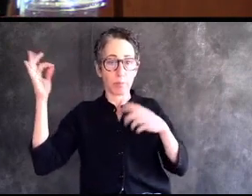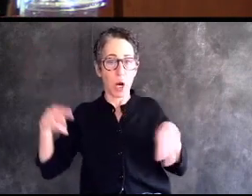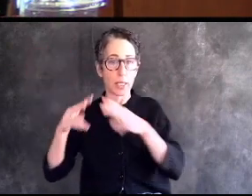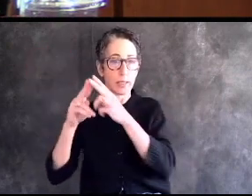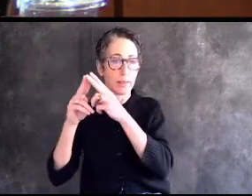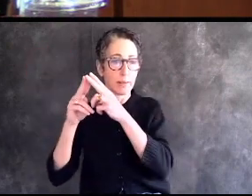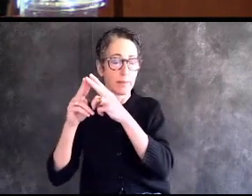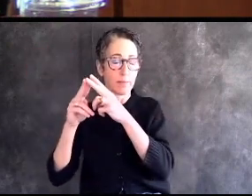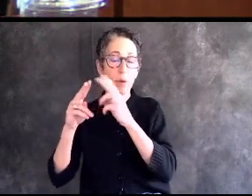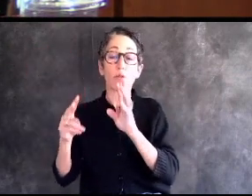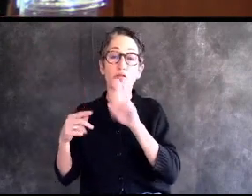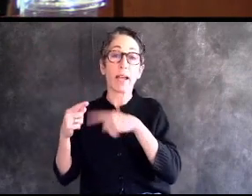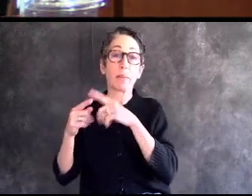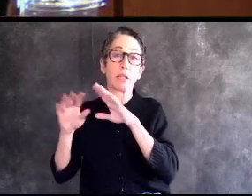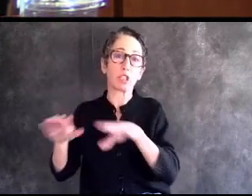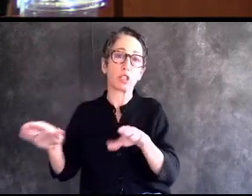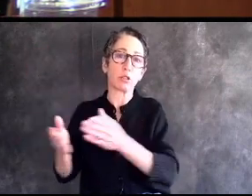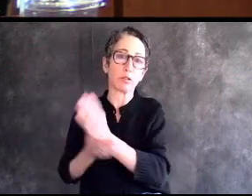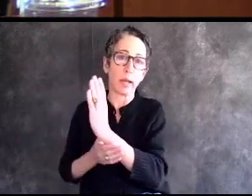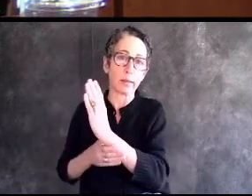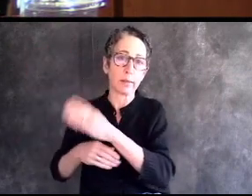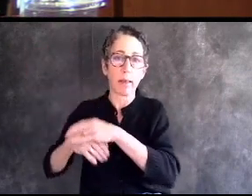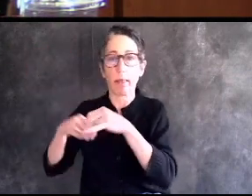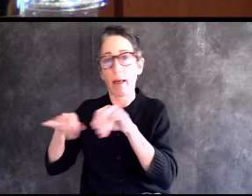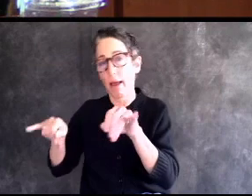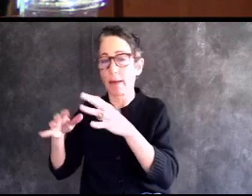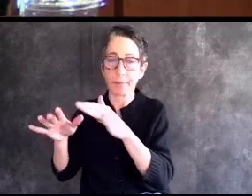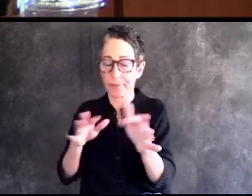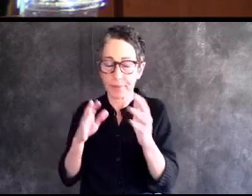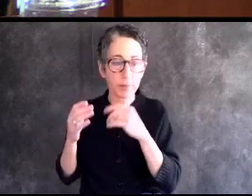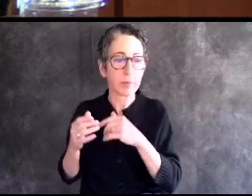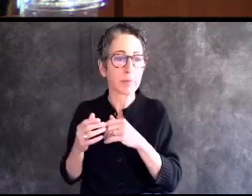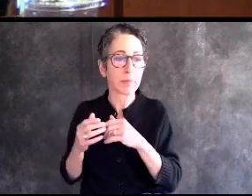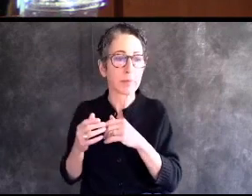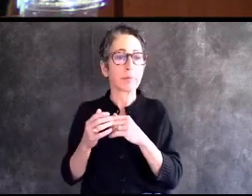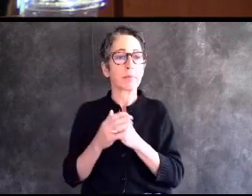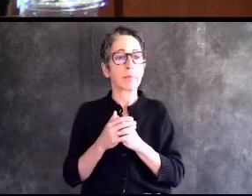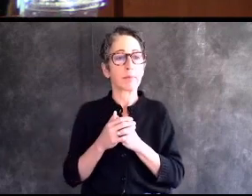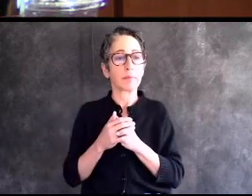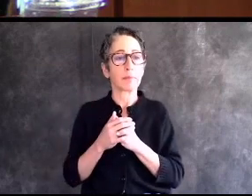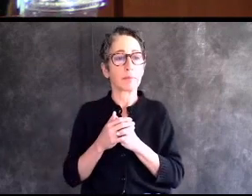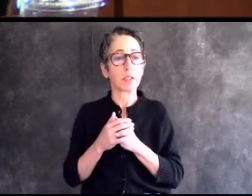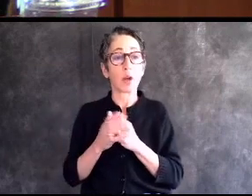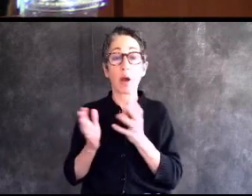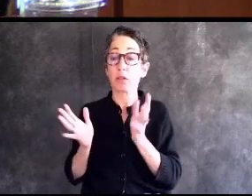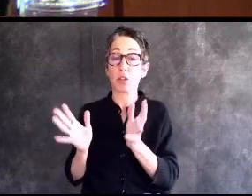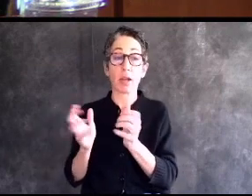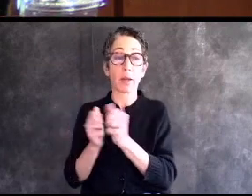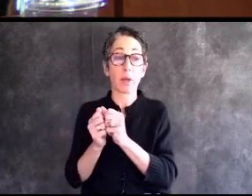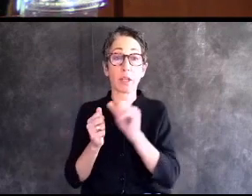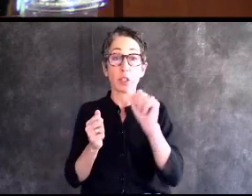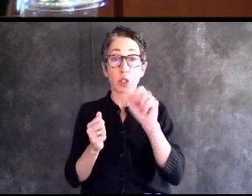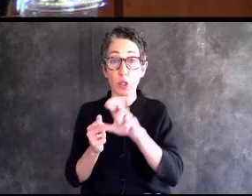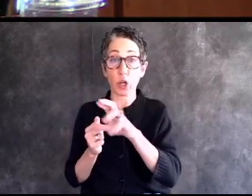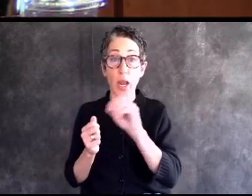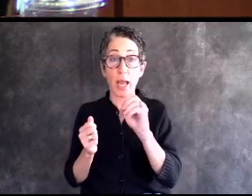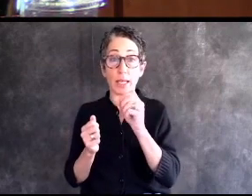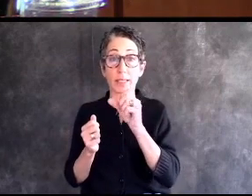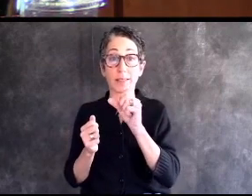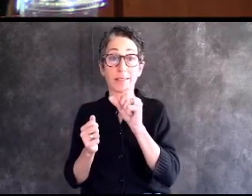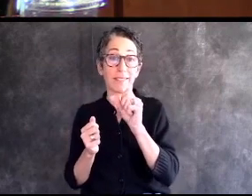online or whatever, a general purpose far range conversation with junior and senior high school students. And so